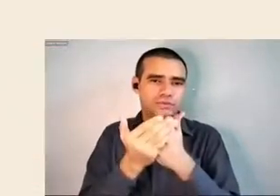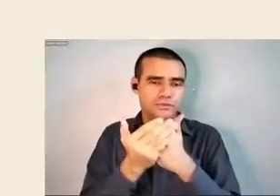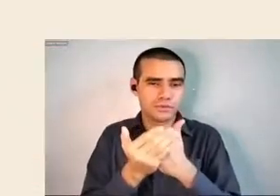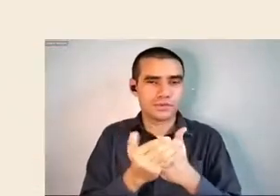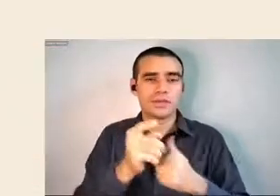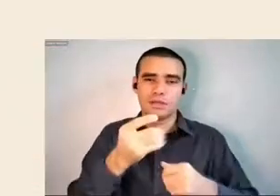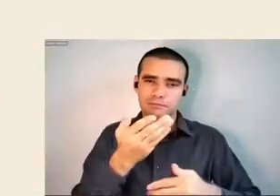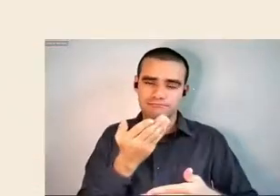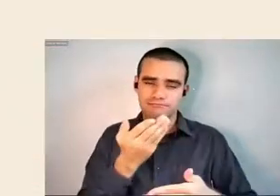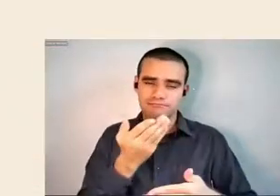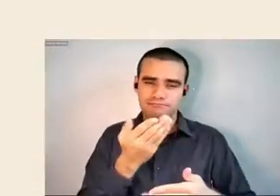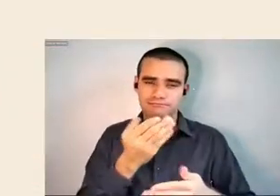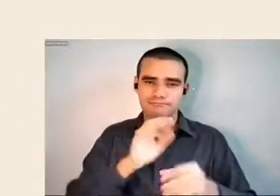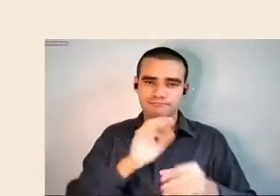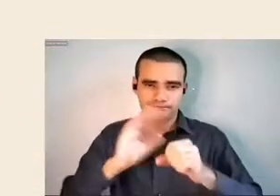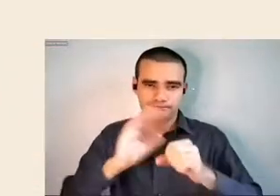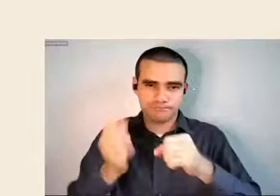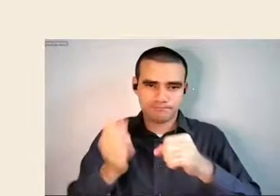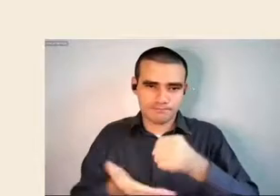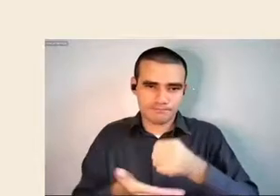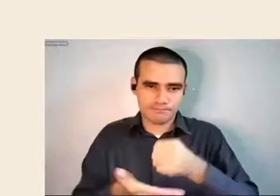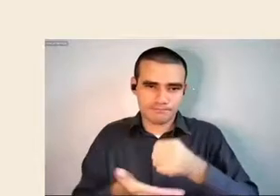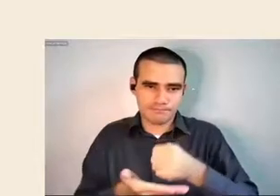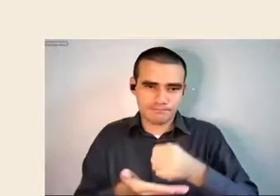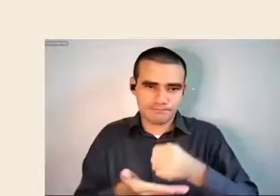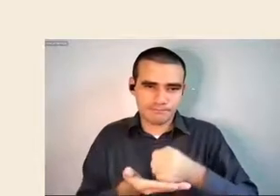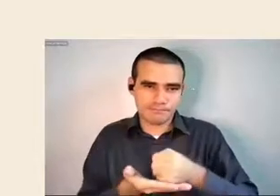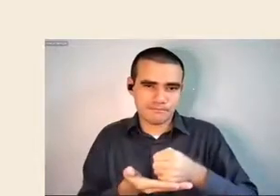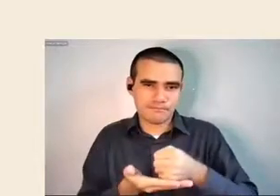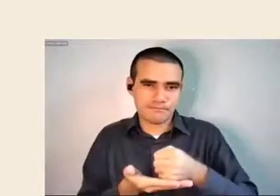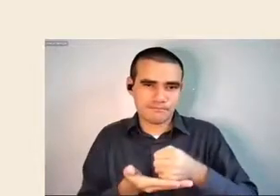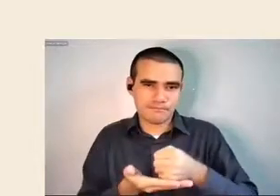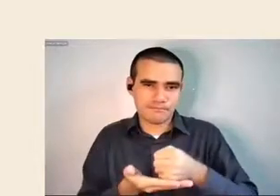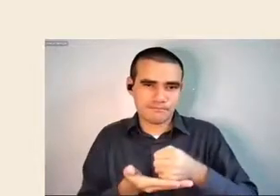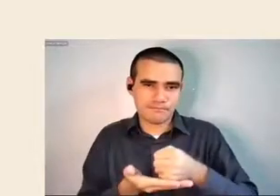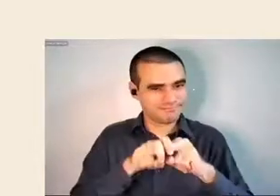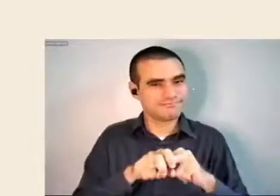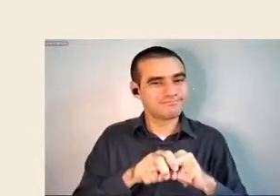great ally to the sustainable development we seek.